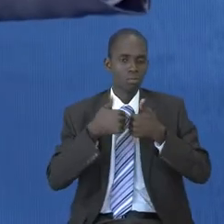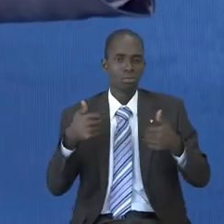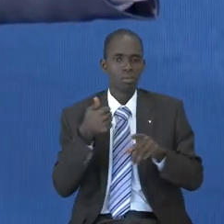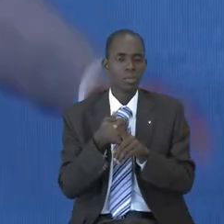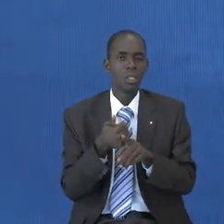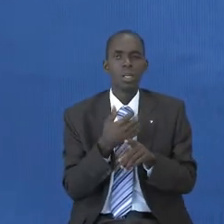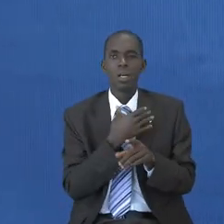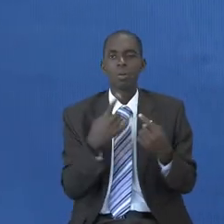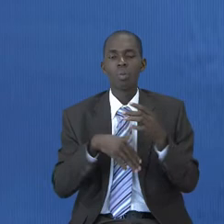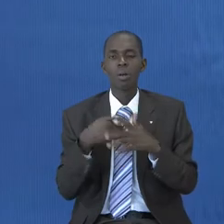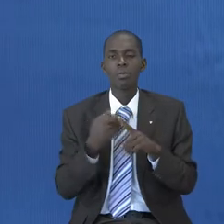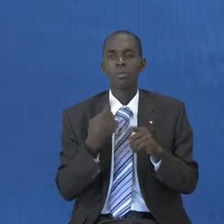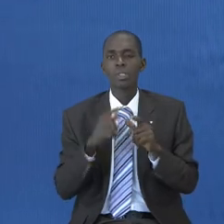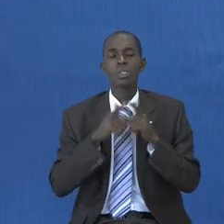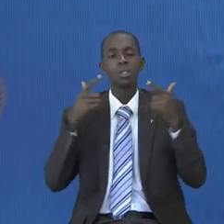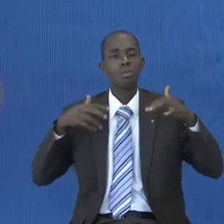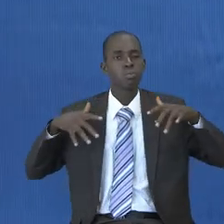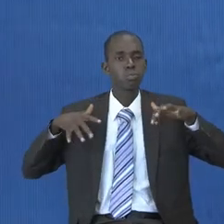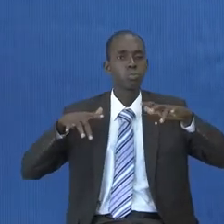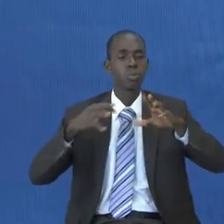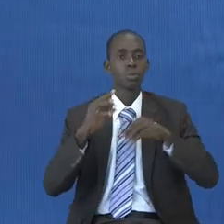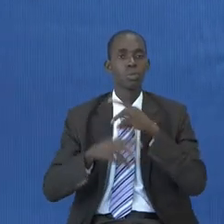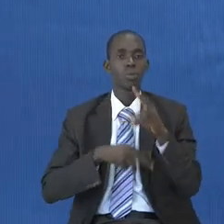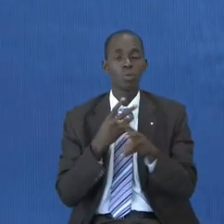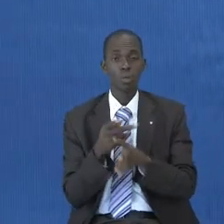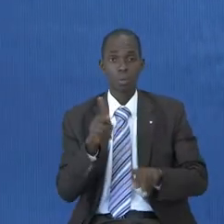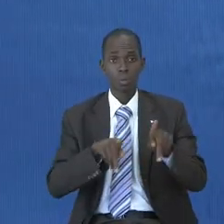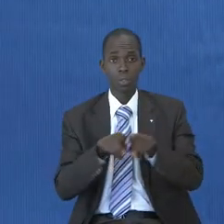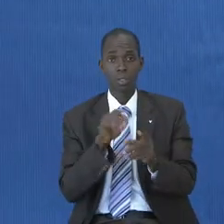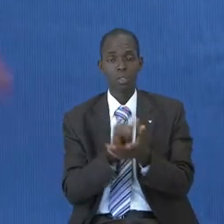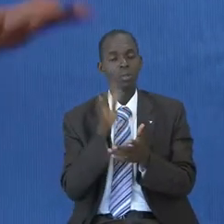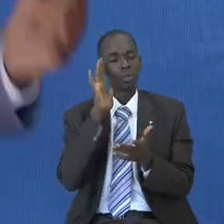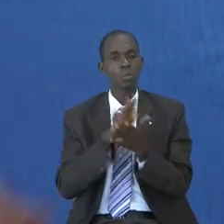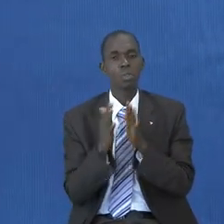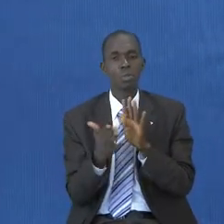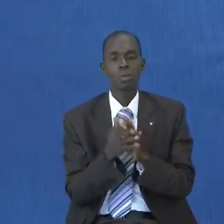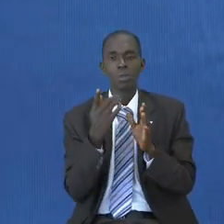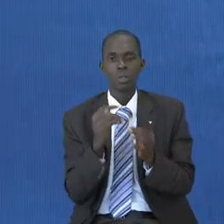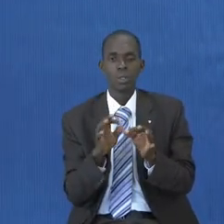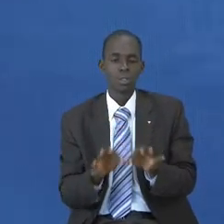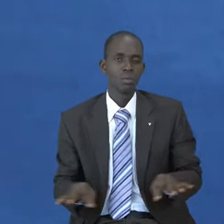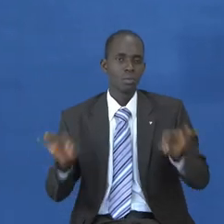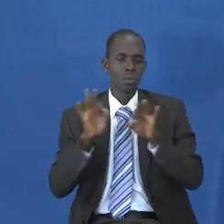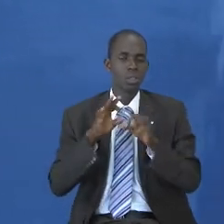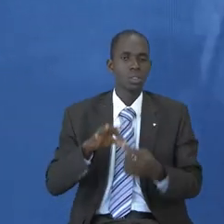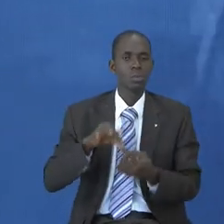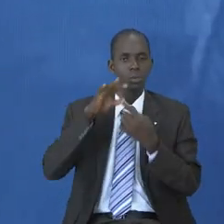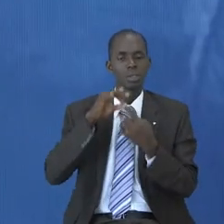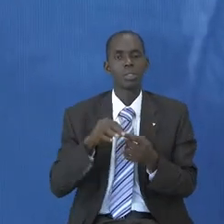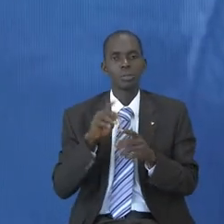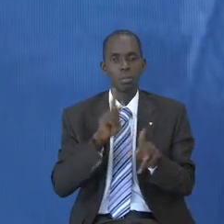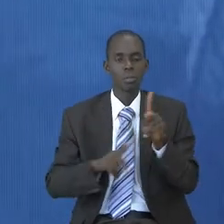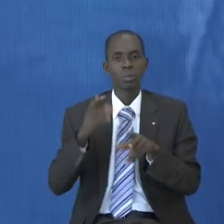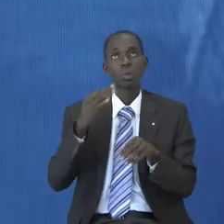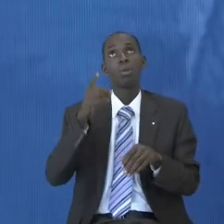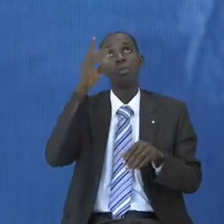great multitude of the world, they become the unique, peculiar people of God. And he says, you'll become